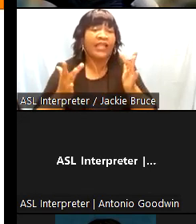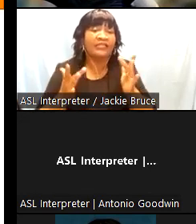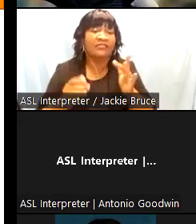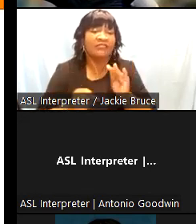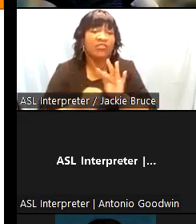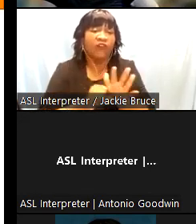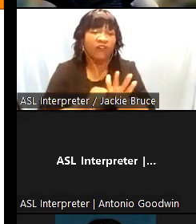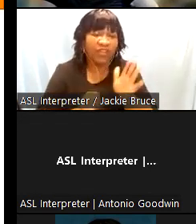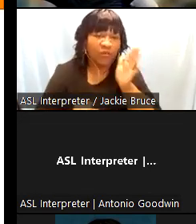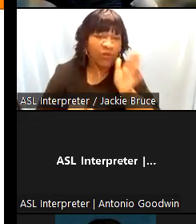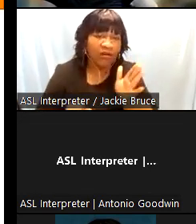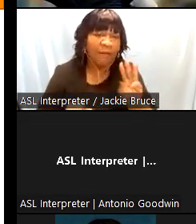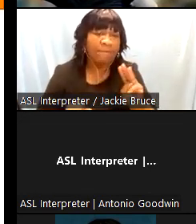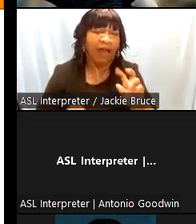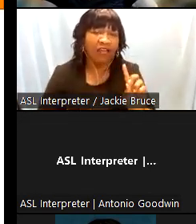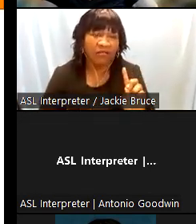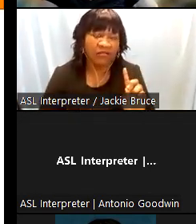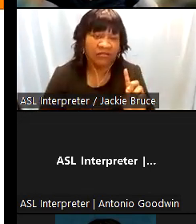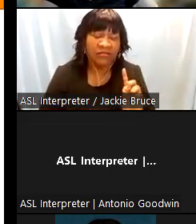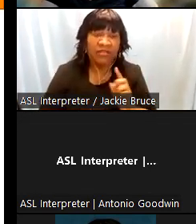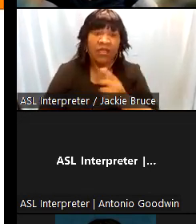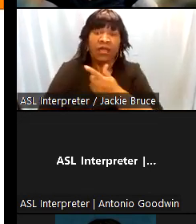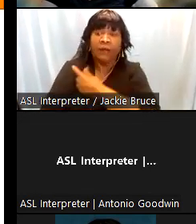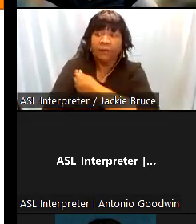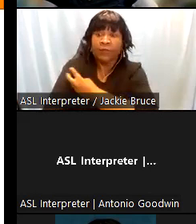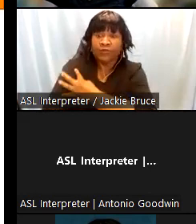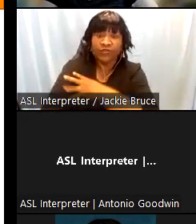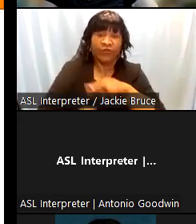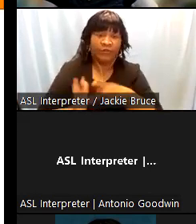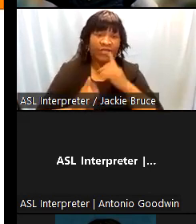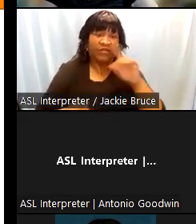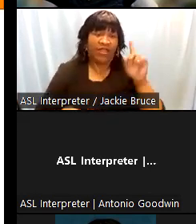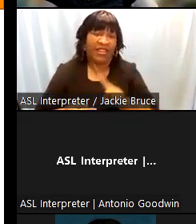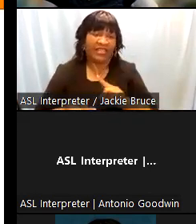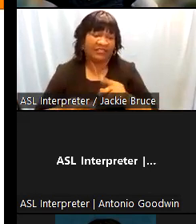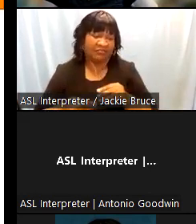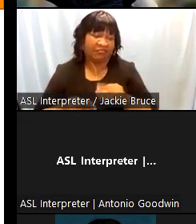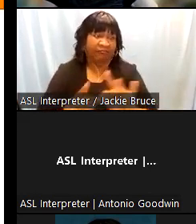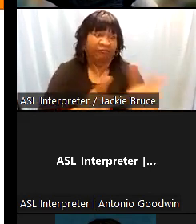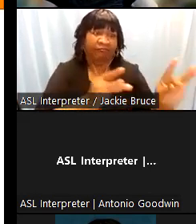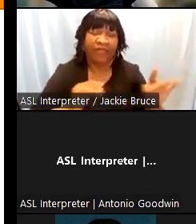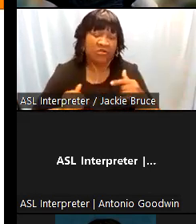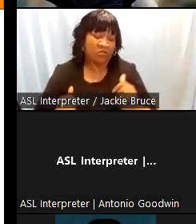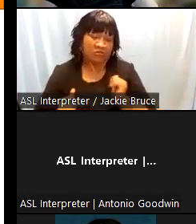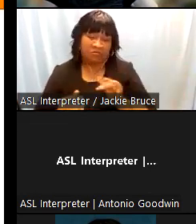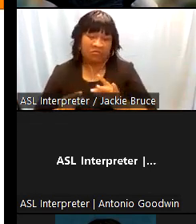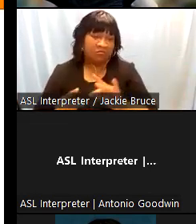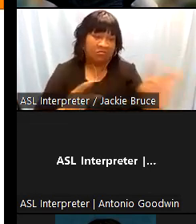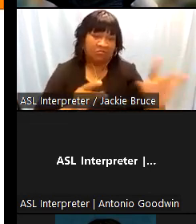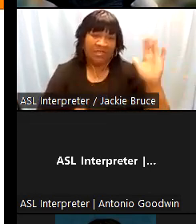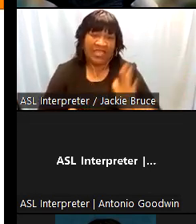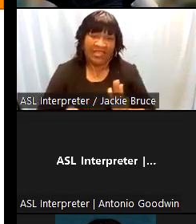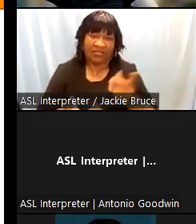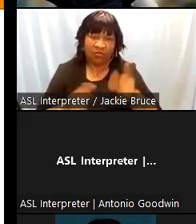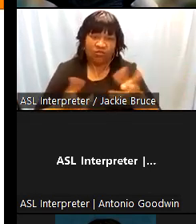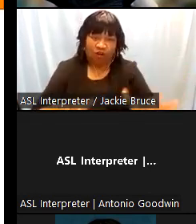And also, boosters make people less contagious. So you'd be less likely to pass COVID when you are boosted, which